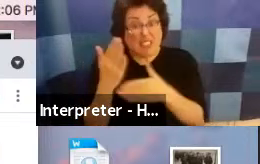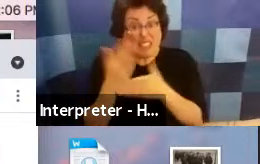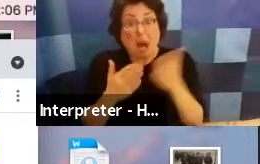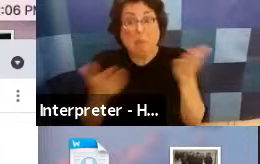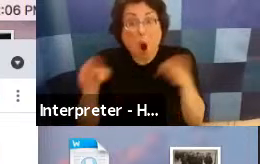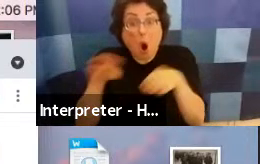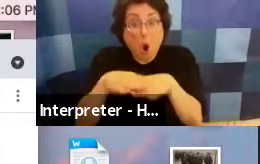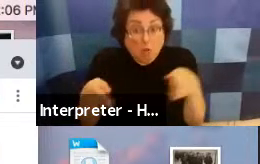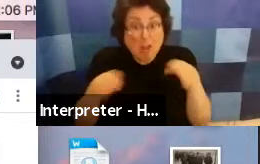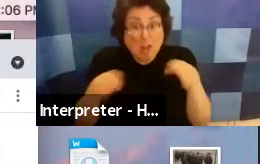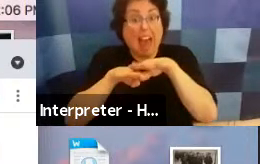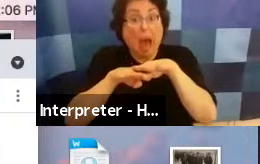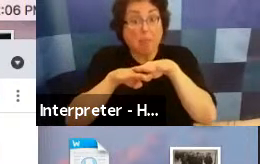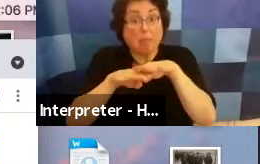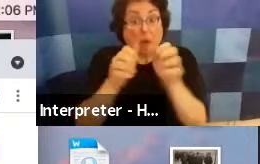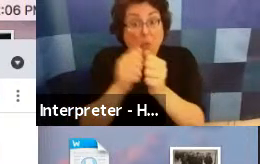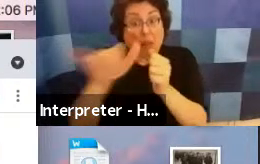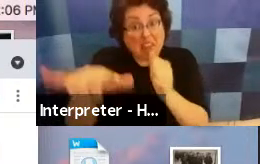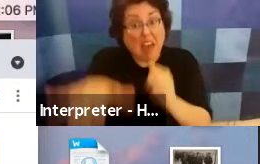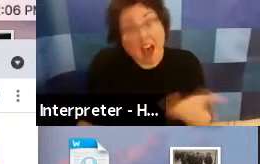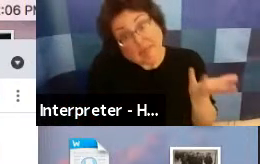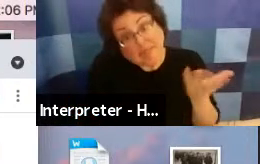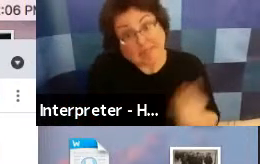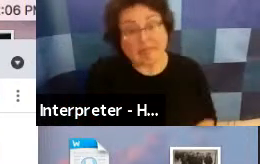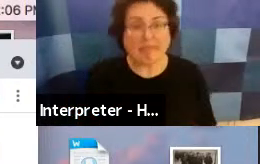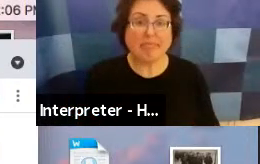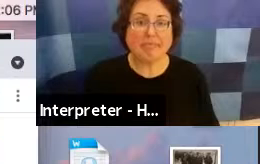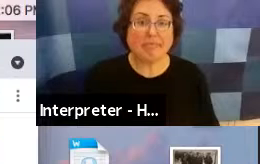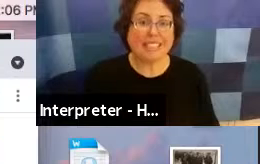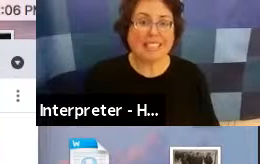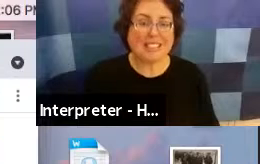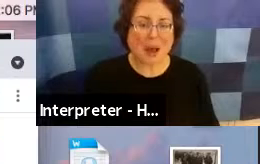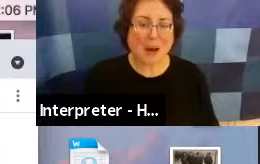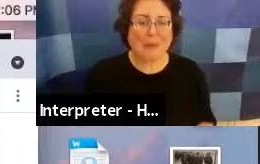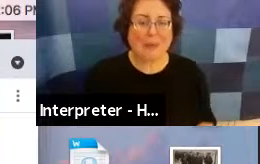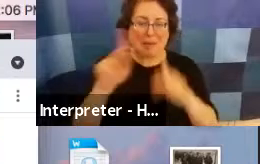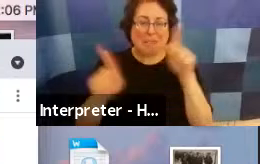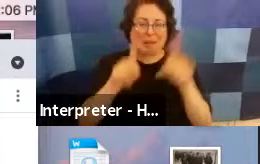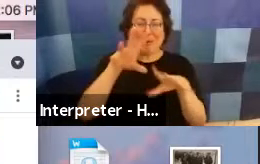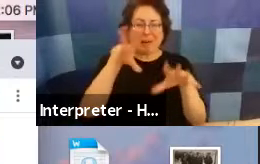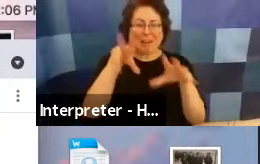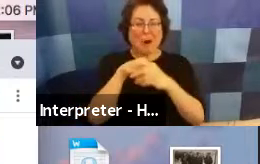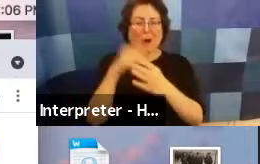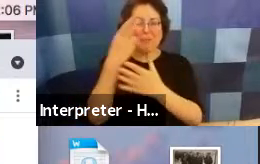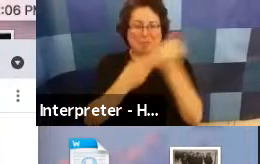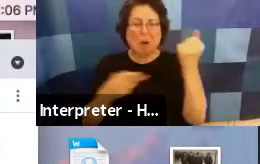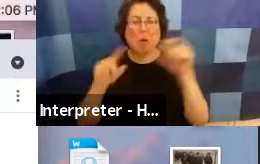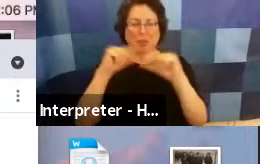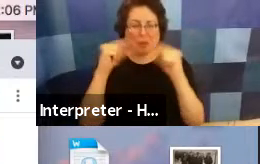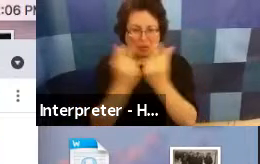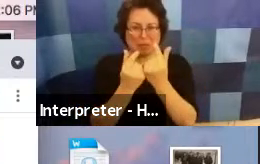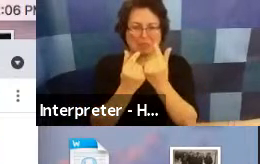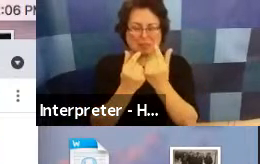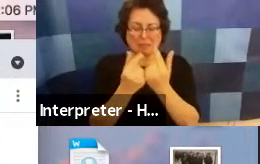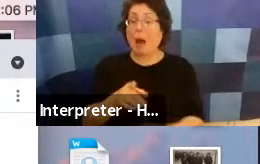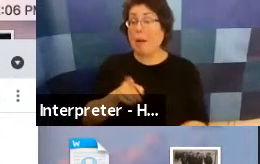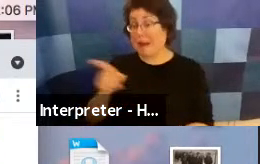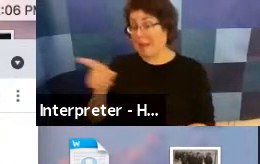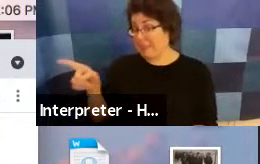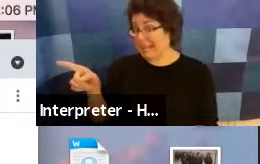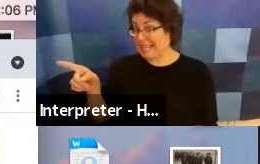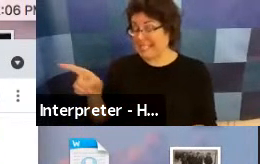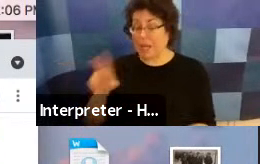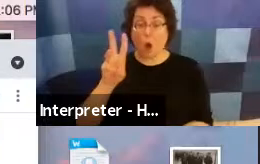County Task Force just in terms of people that are involved in both groups. And we've been around. This website